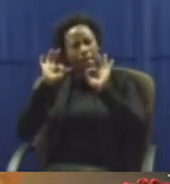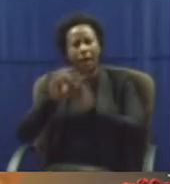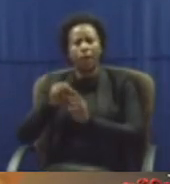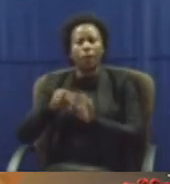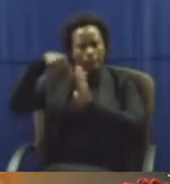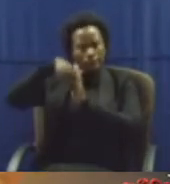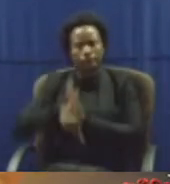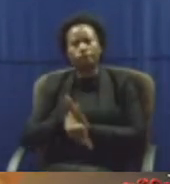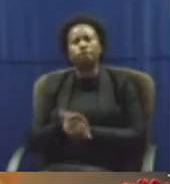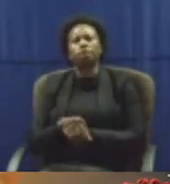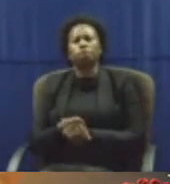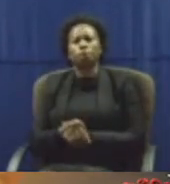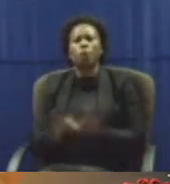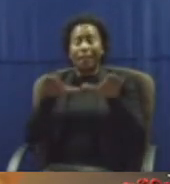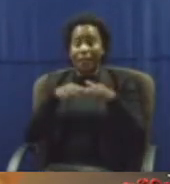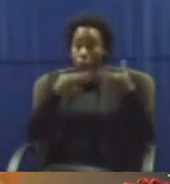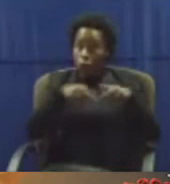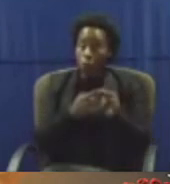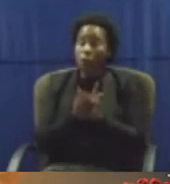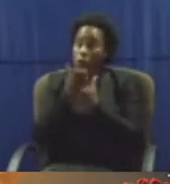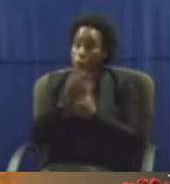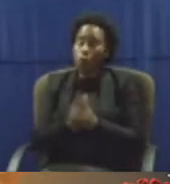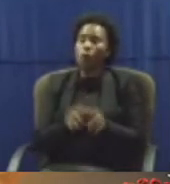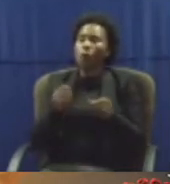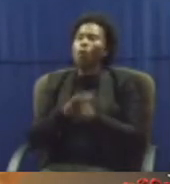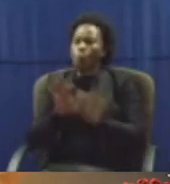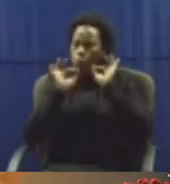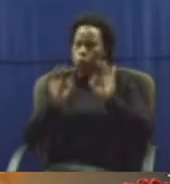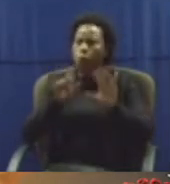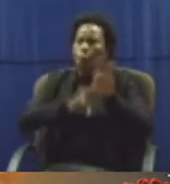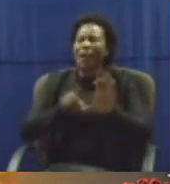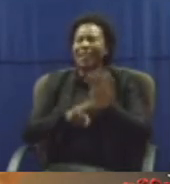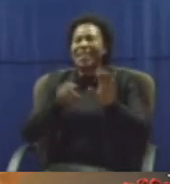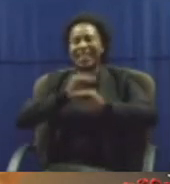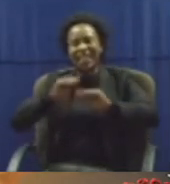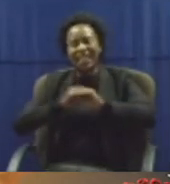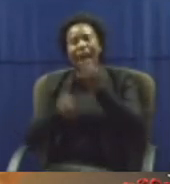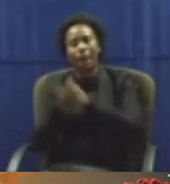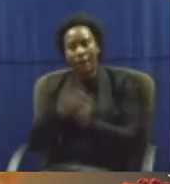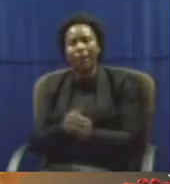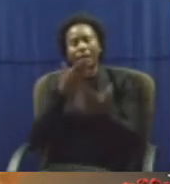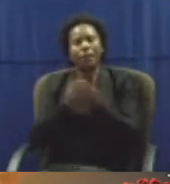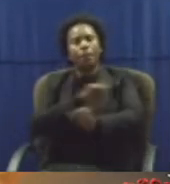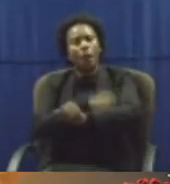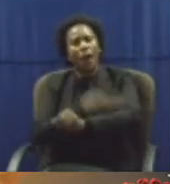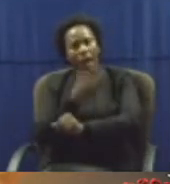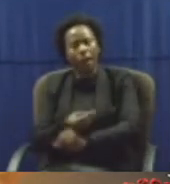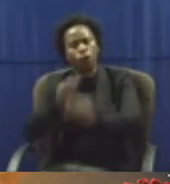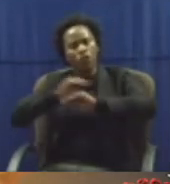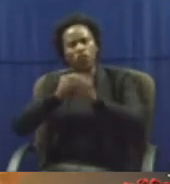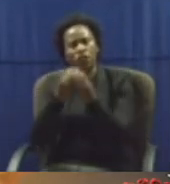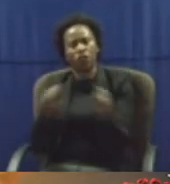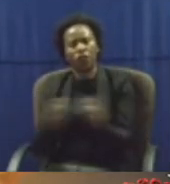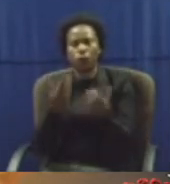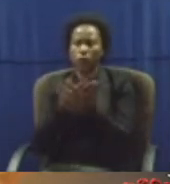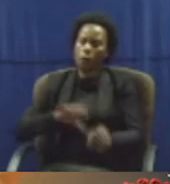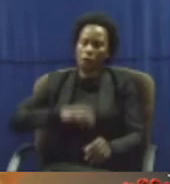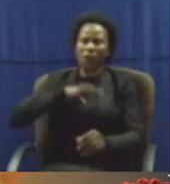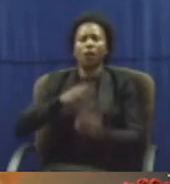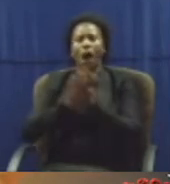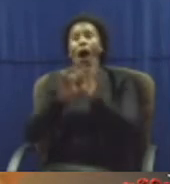back. The classroom, through the practice of quality teaching, has the power to teach learners to confidently take advantage of